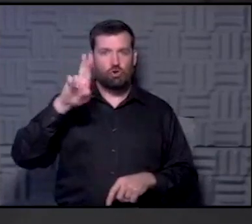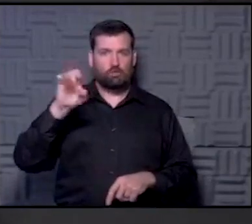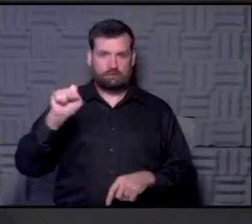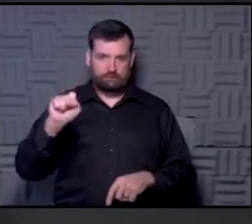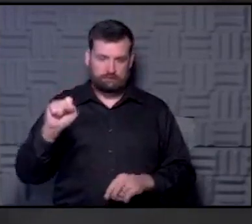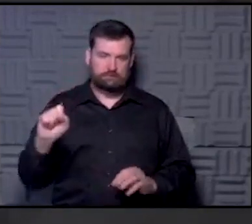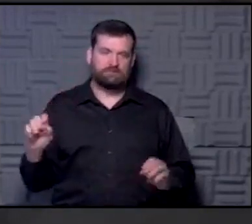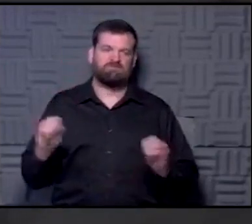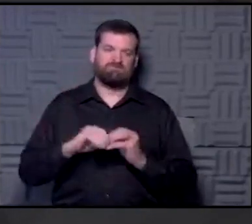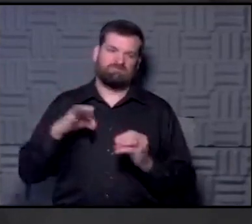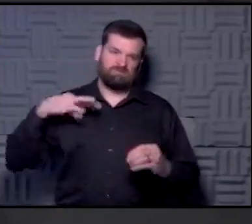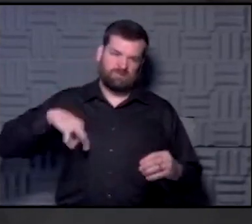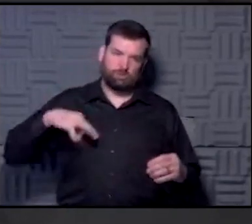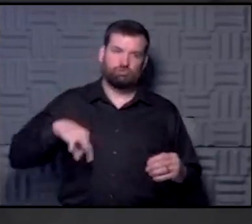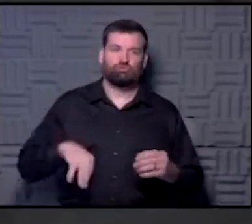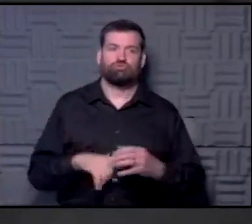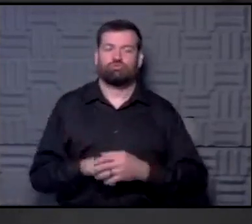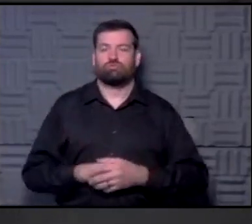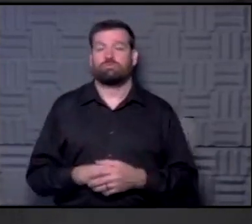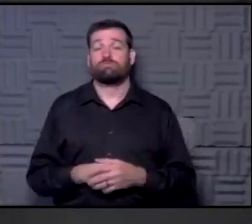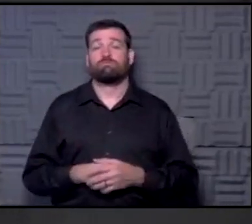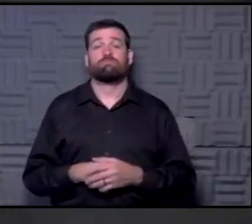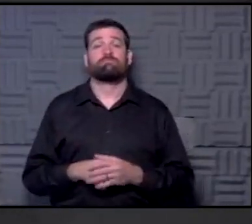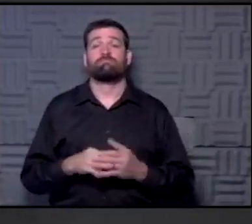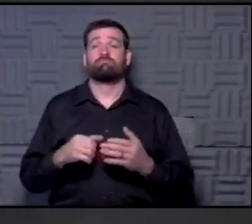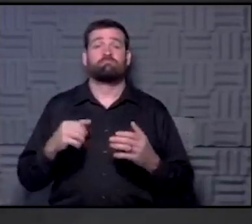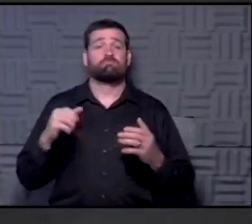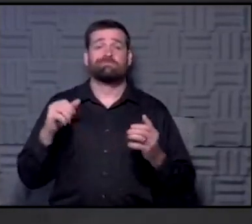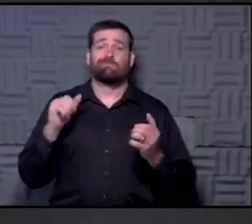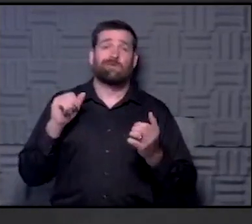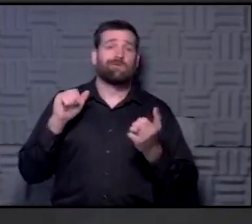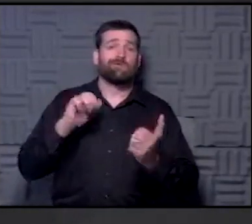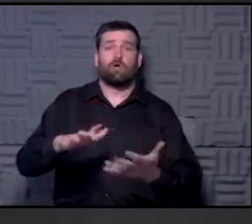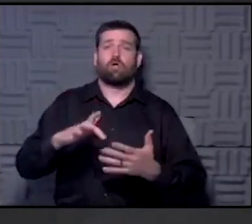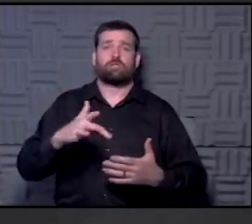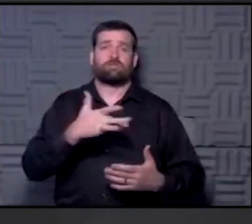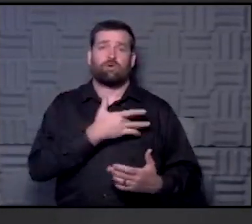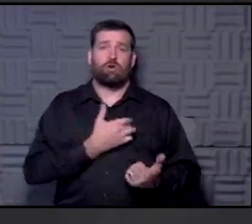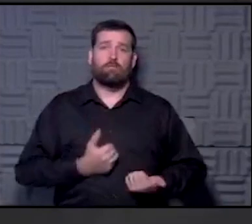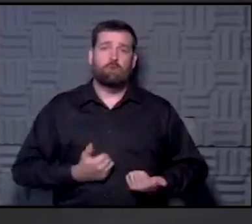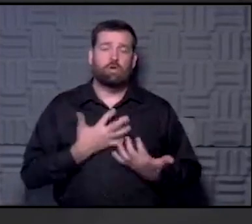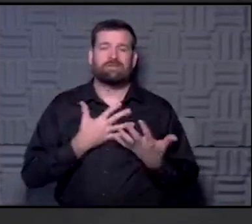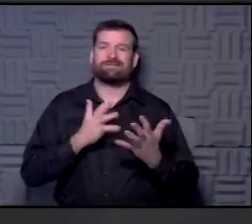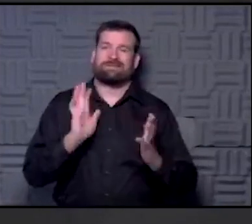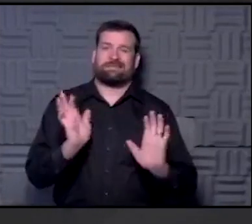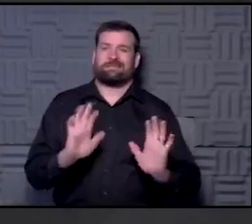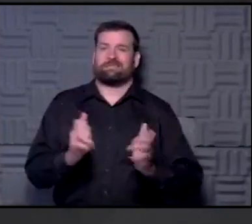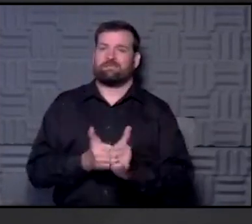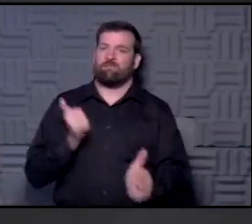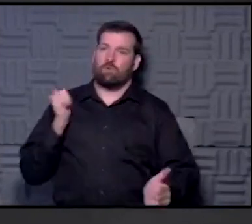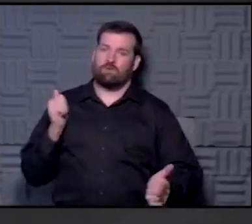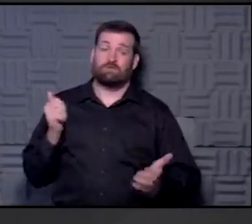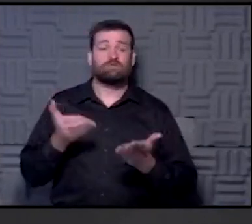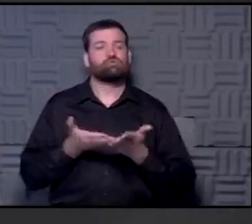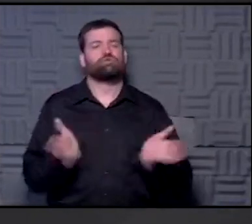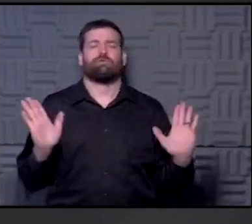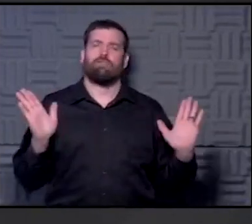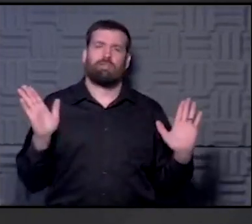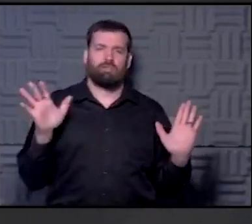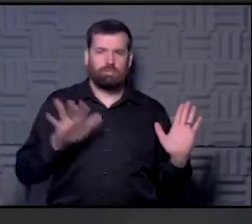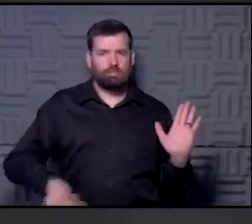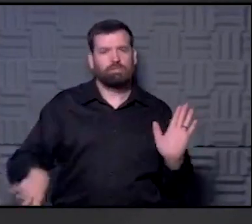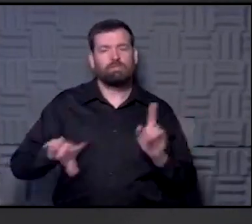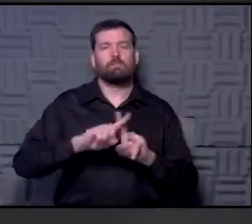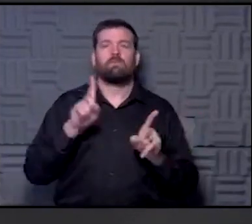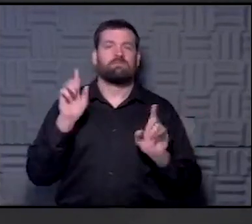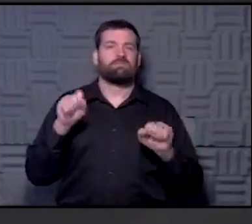be a little more beneficial. Avoiding foods that cause heartburns. This is a big one, and it's very generalized here for y'all, but again, I